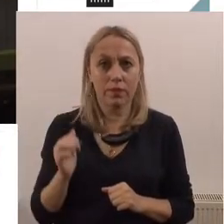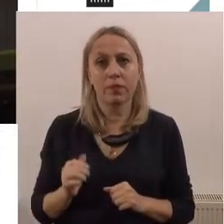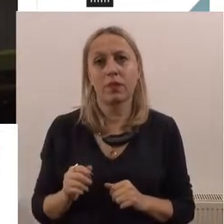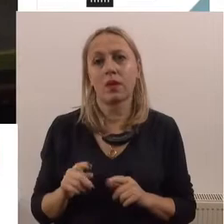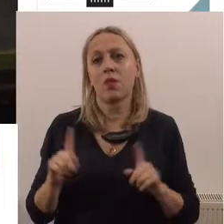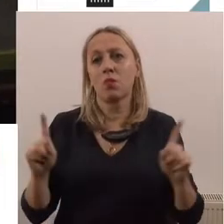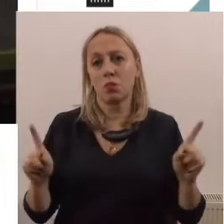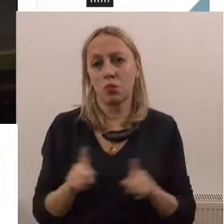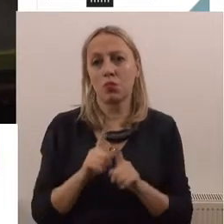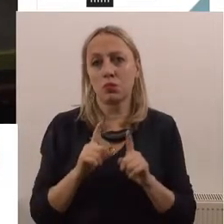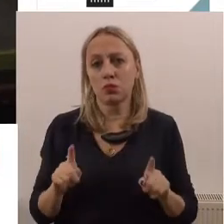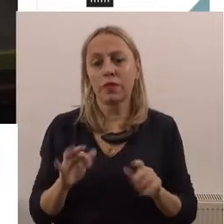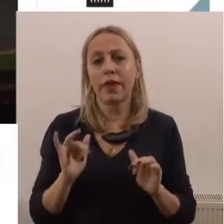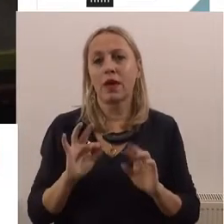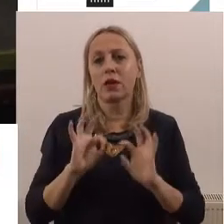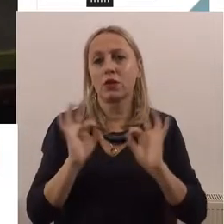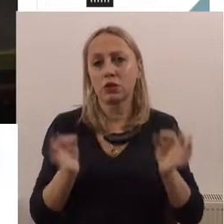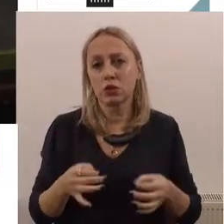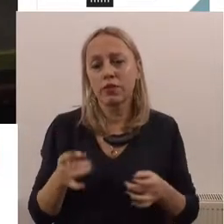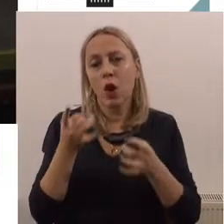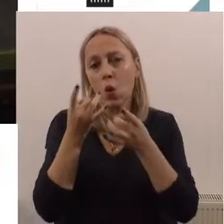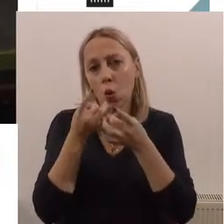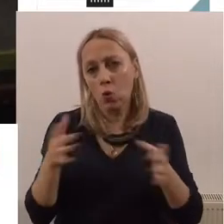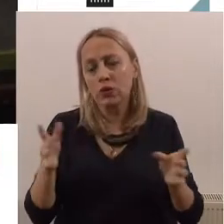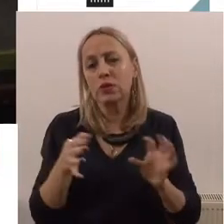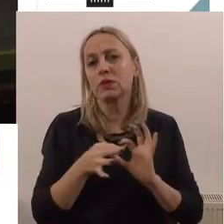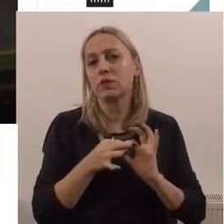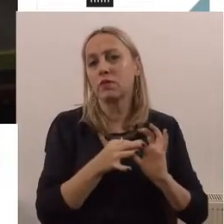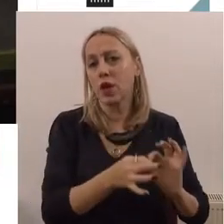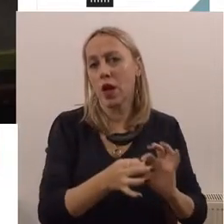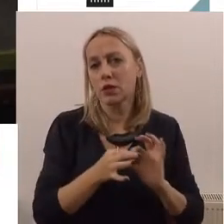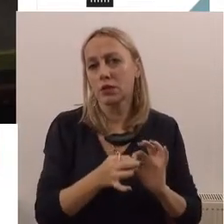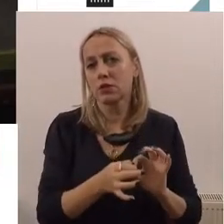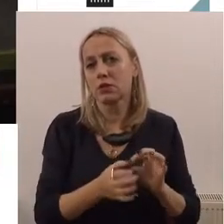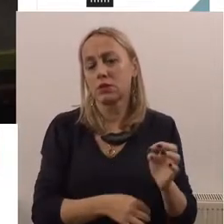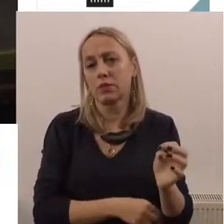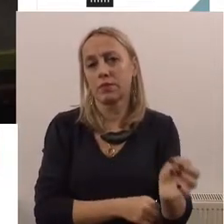on my part. Now I would like to talk about institutions,